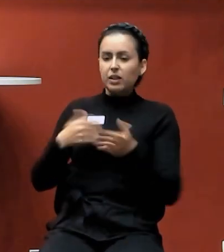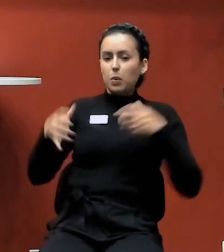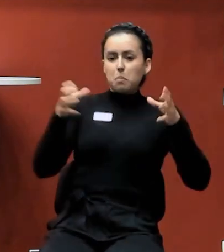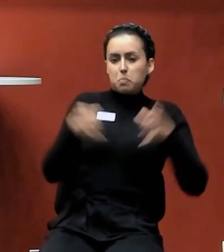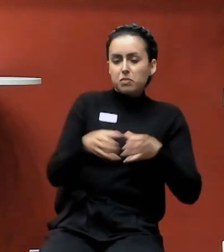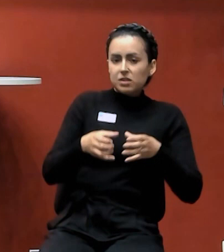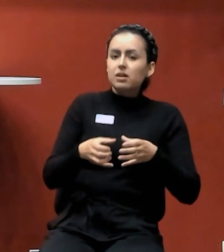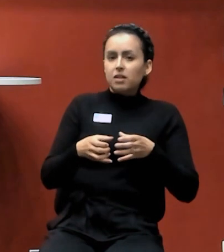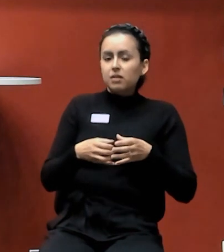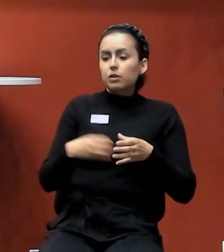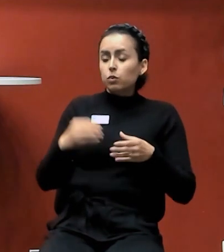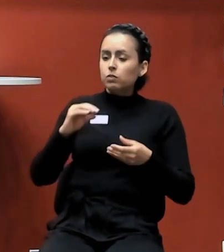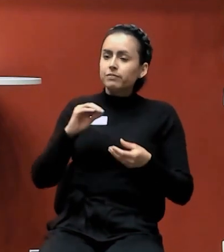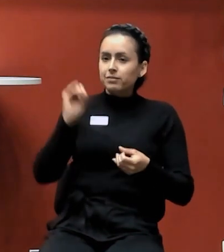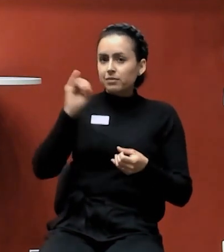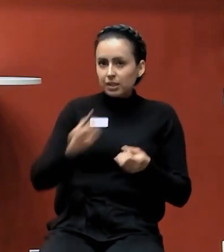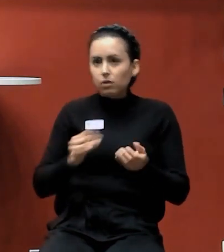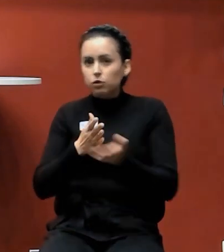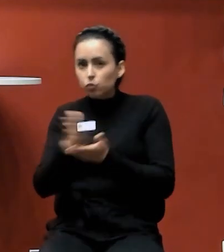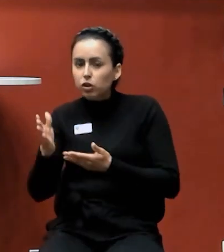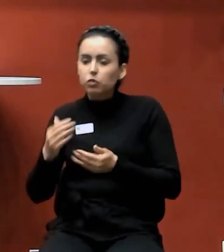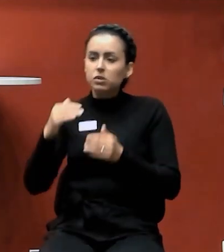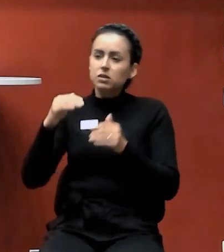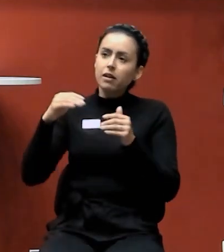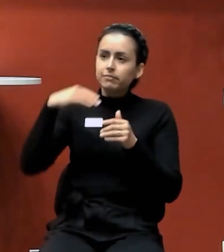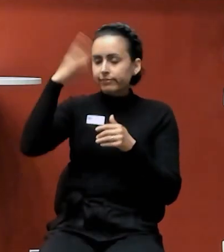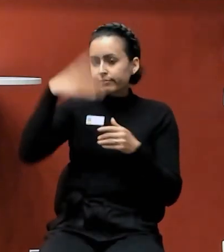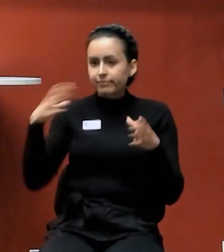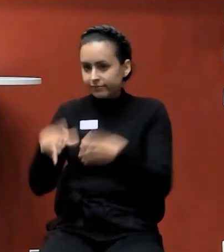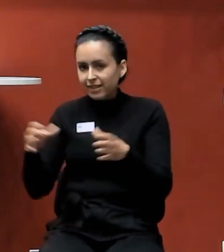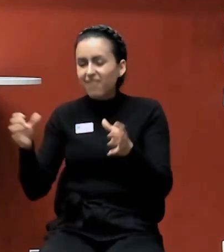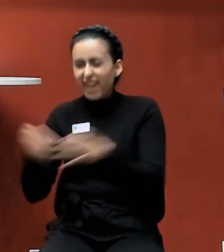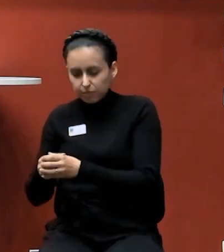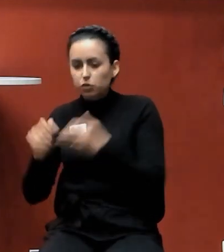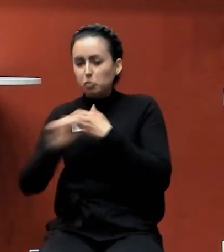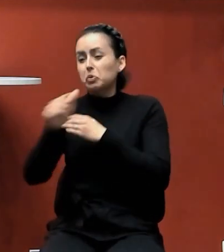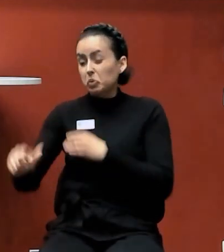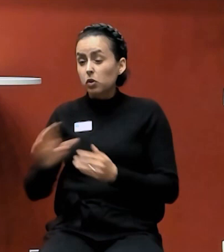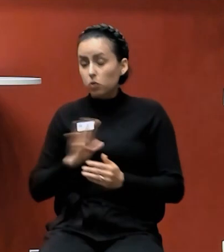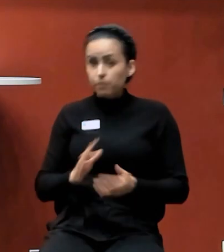workforce. And the Cambridge definition of tokenism is this.